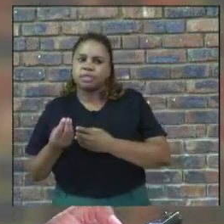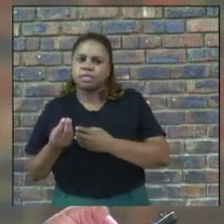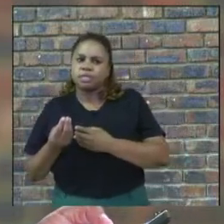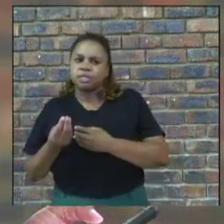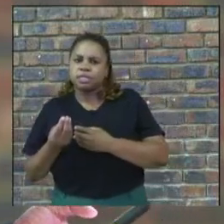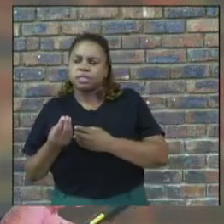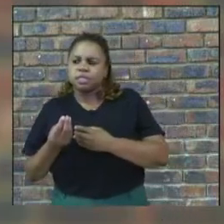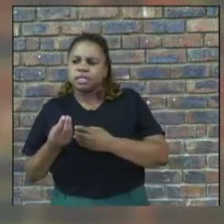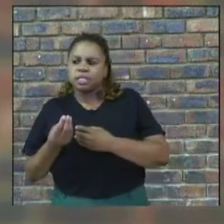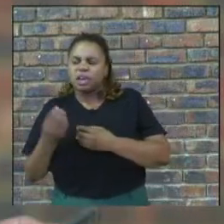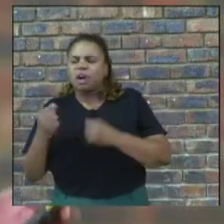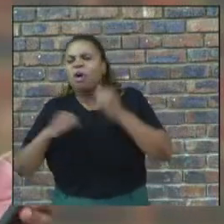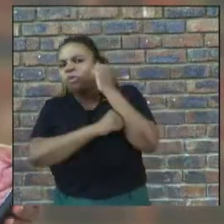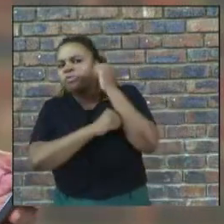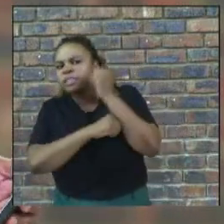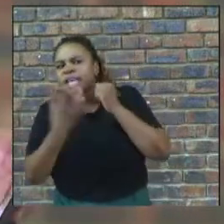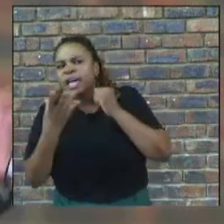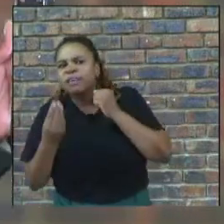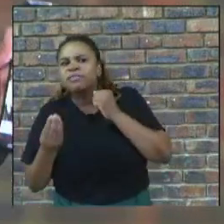In a office,